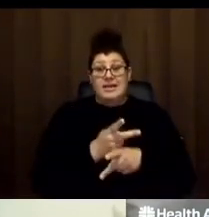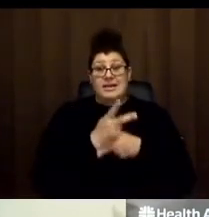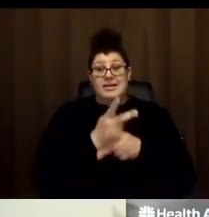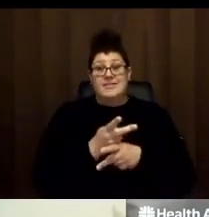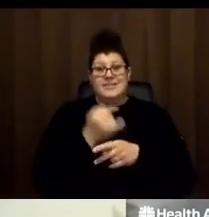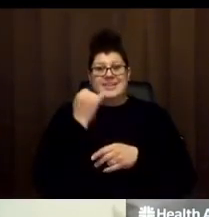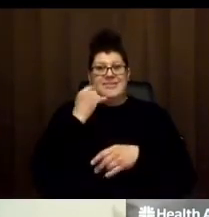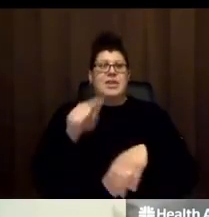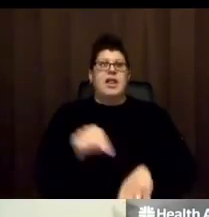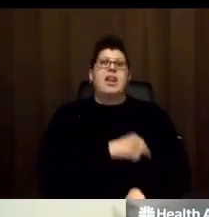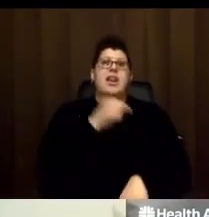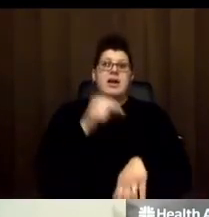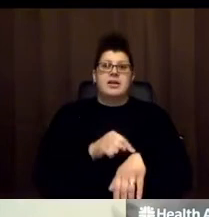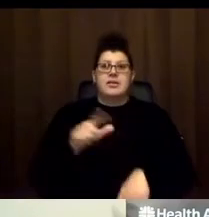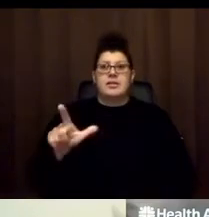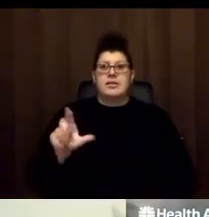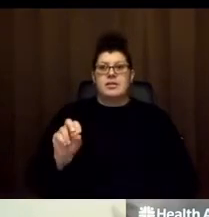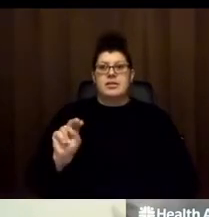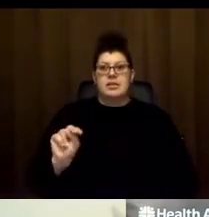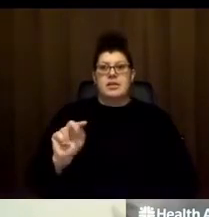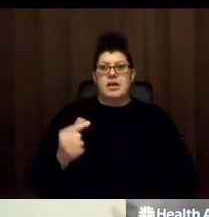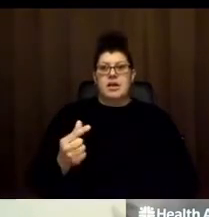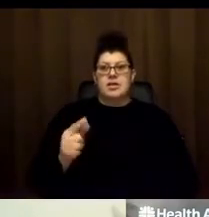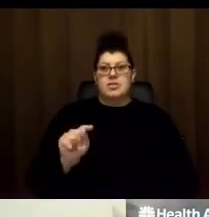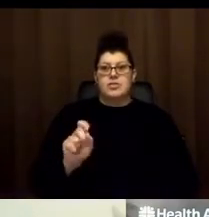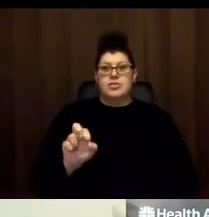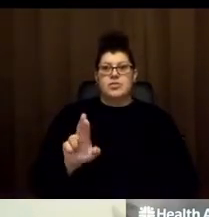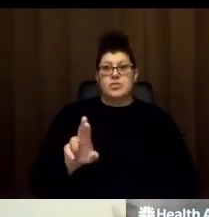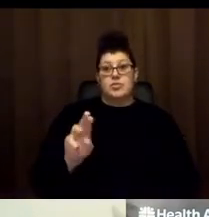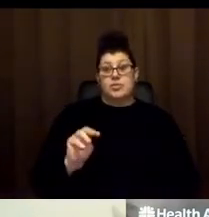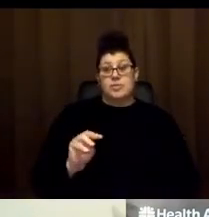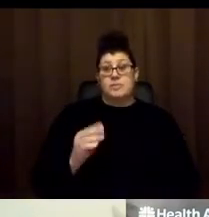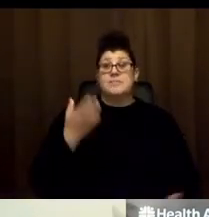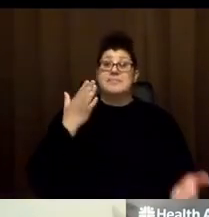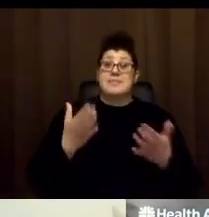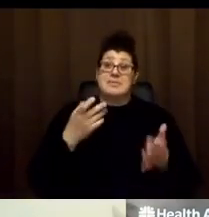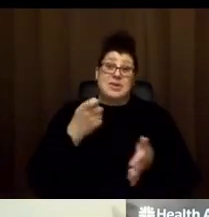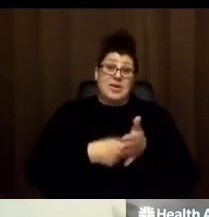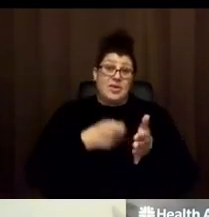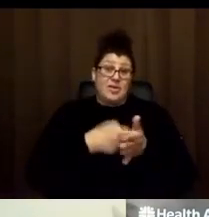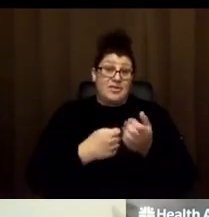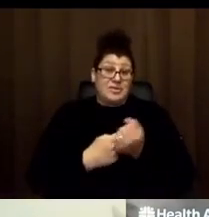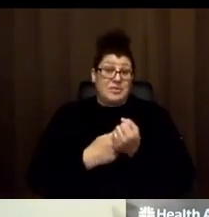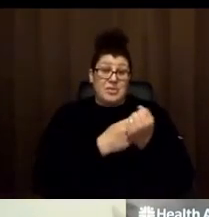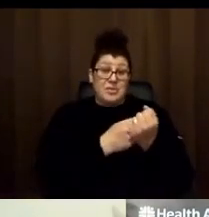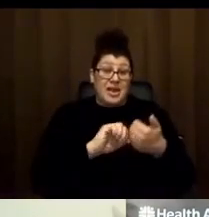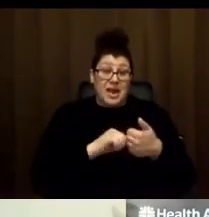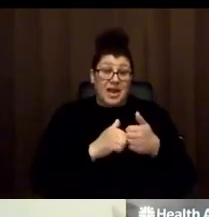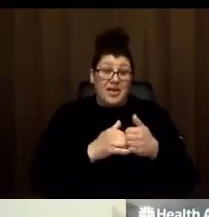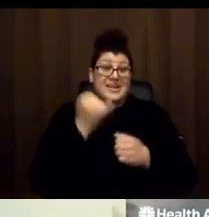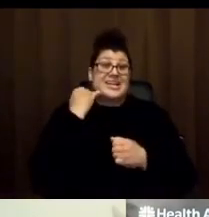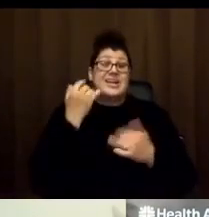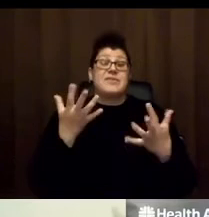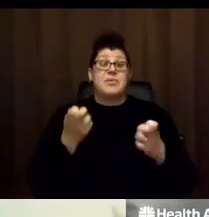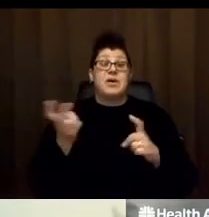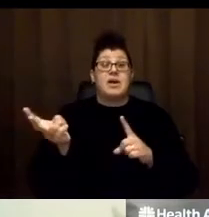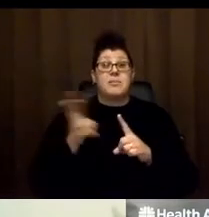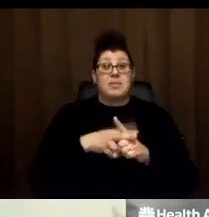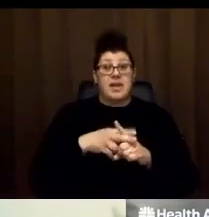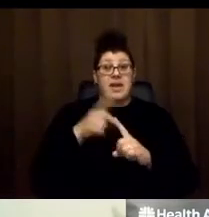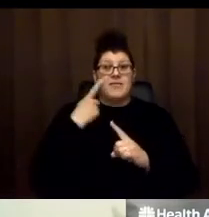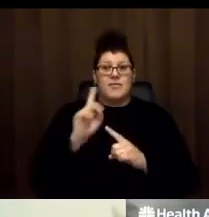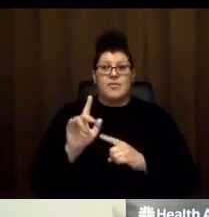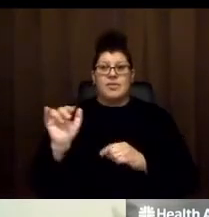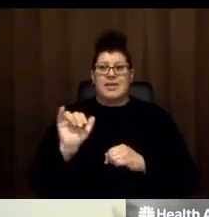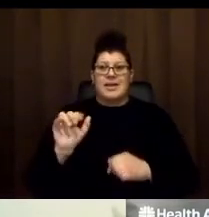long-term situations. You may also get help with the cost, though, for skilled nursing facilities if you want to apply for services such as